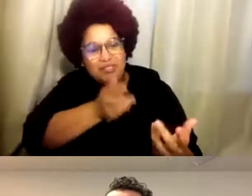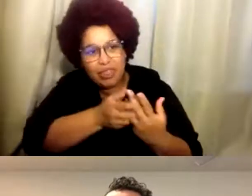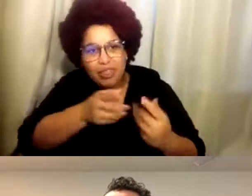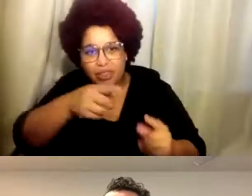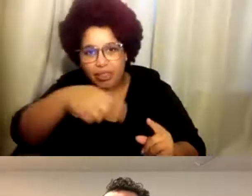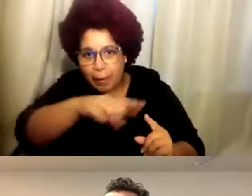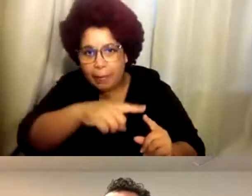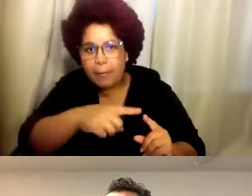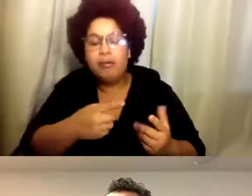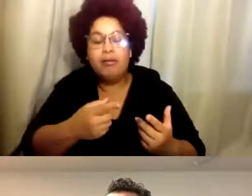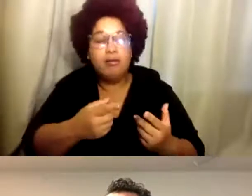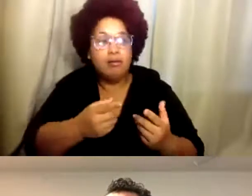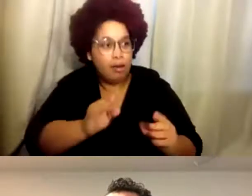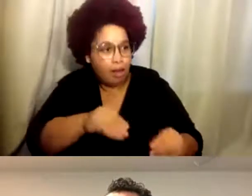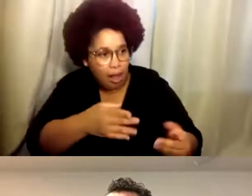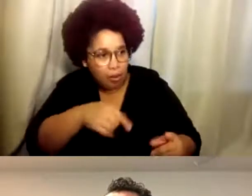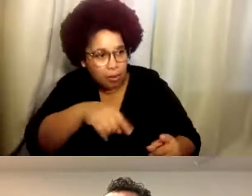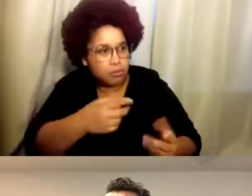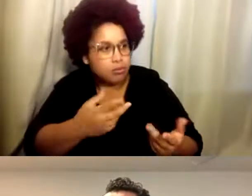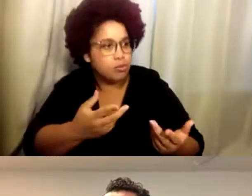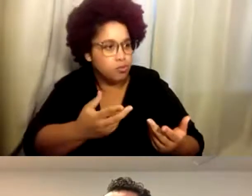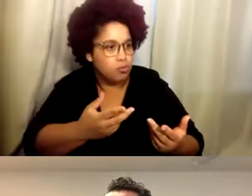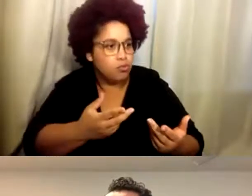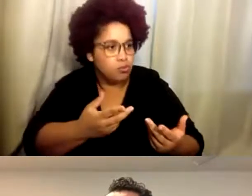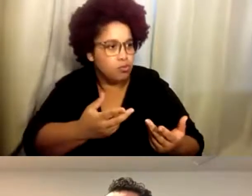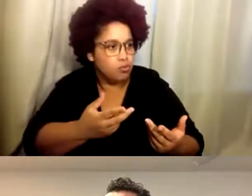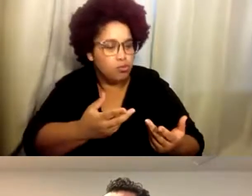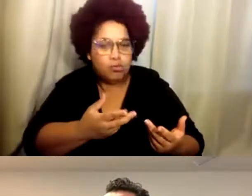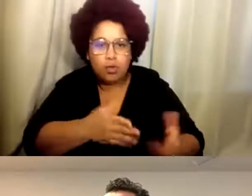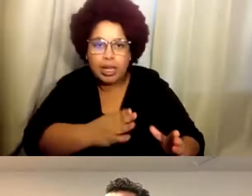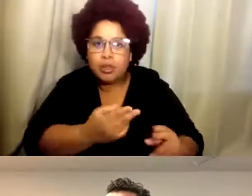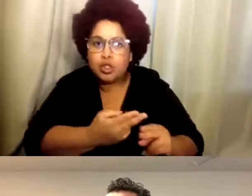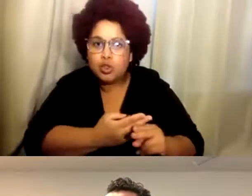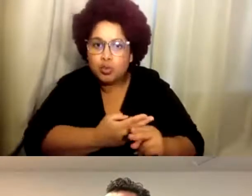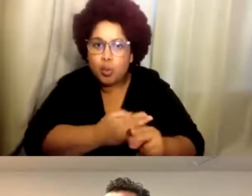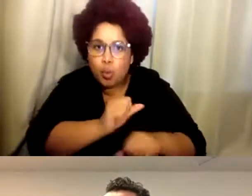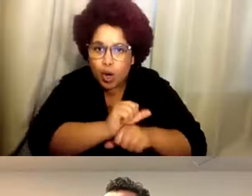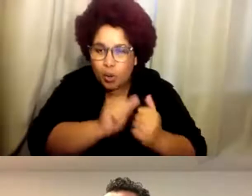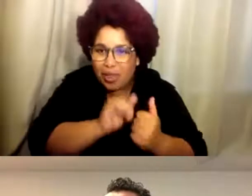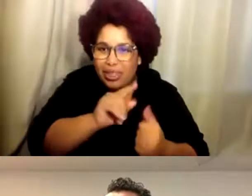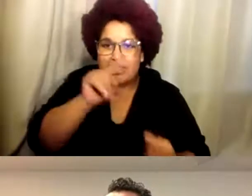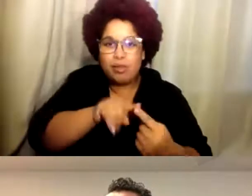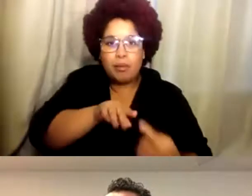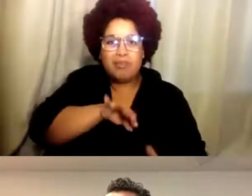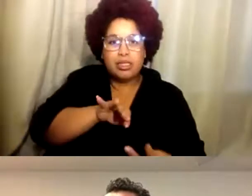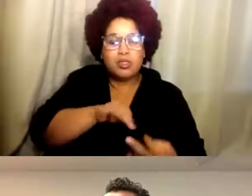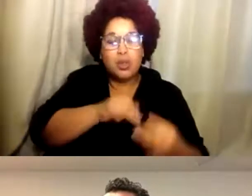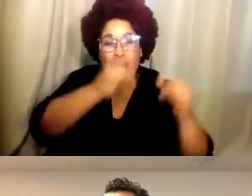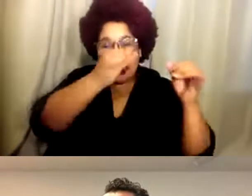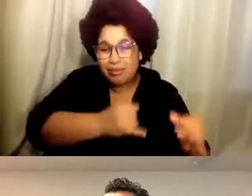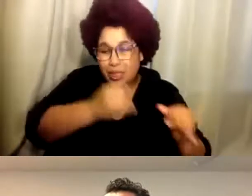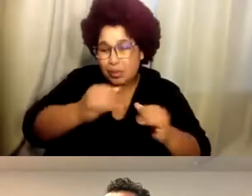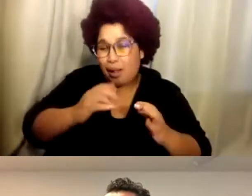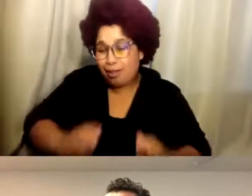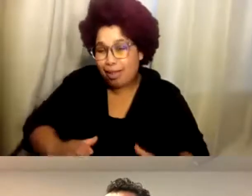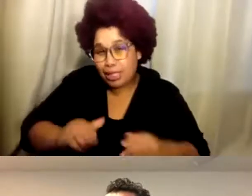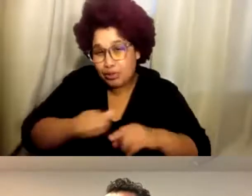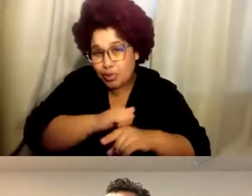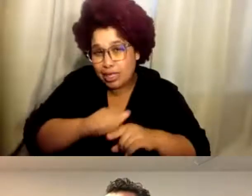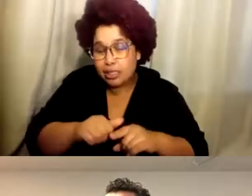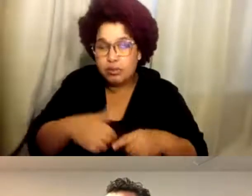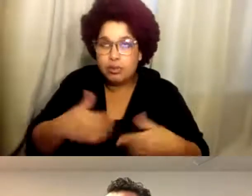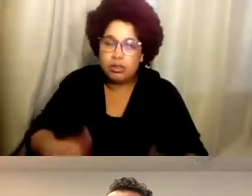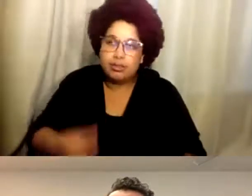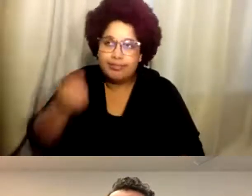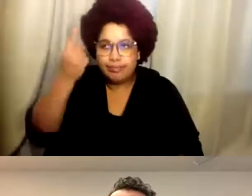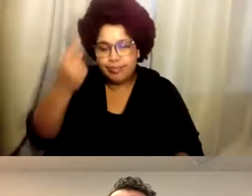then allow them to work with it until they perfect it. So I would say individualized client training, which is a